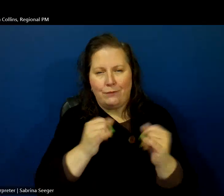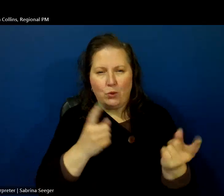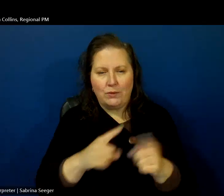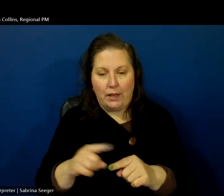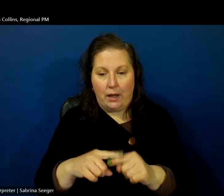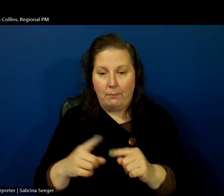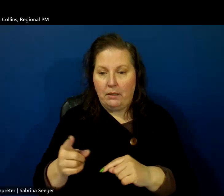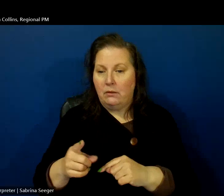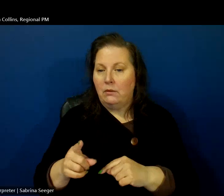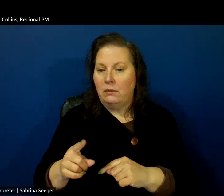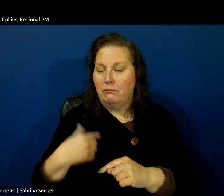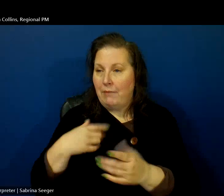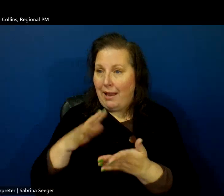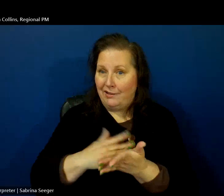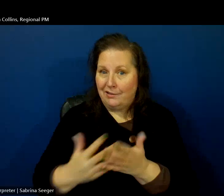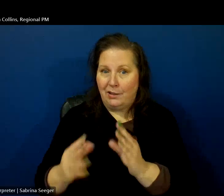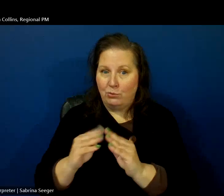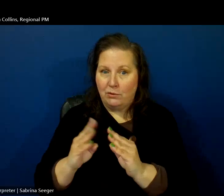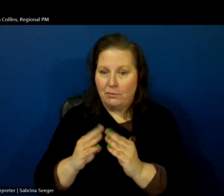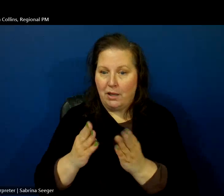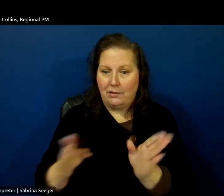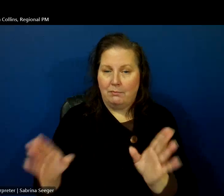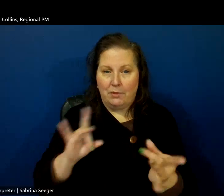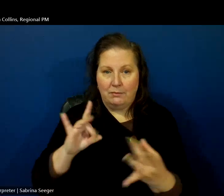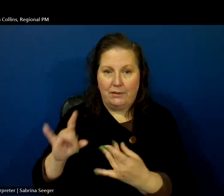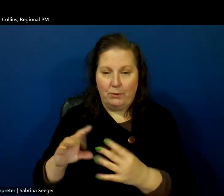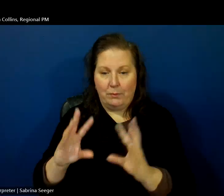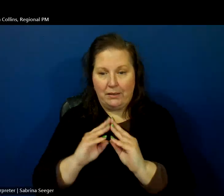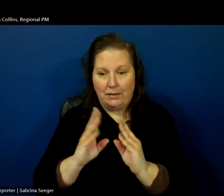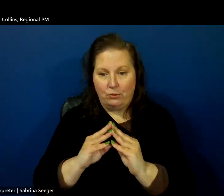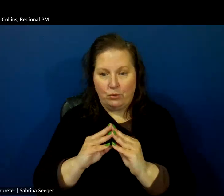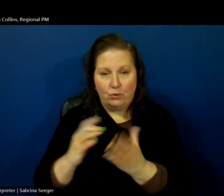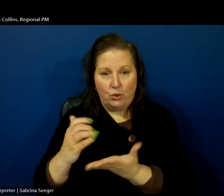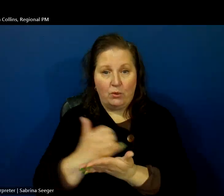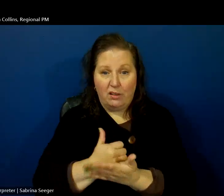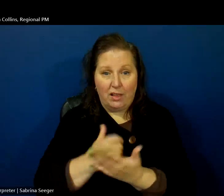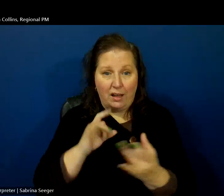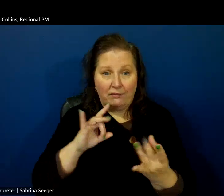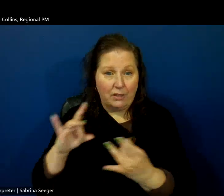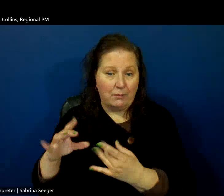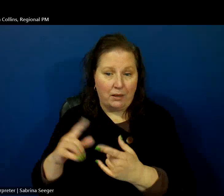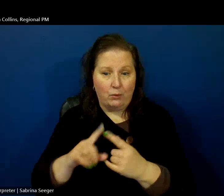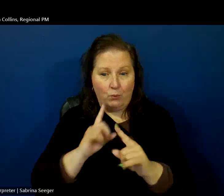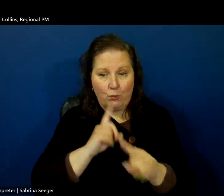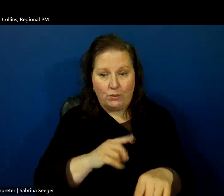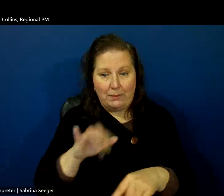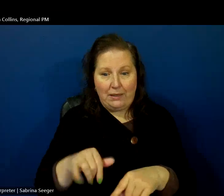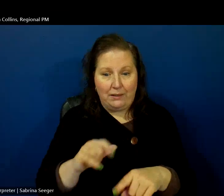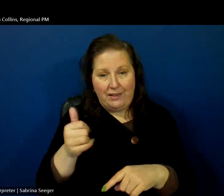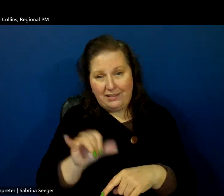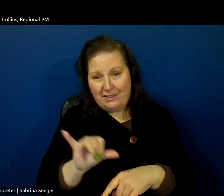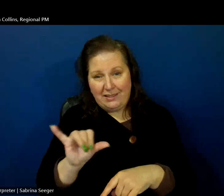I scheduled this meeting as just a public input session, just so we could collect input. We'll respond to it. Like I said, anything that is a. Yeah, I